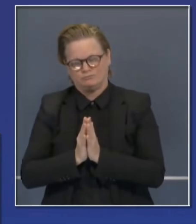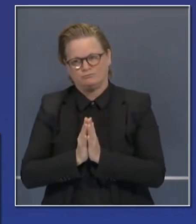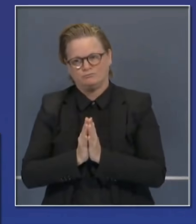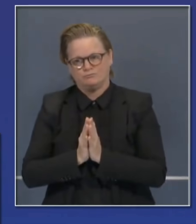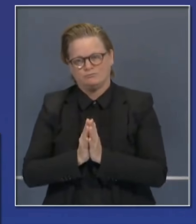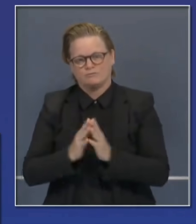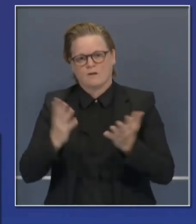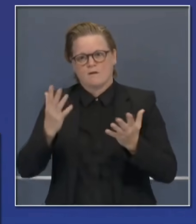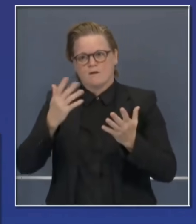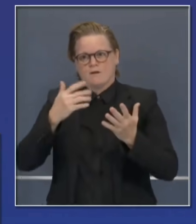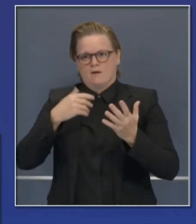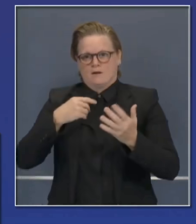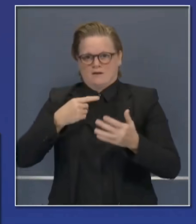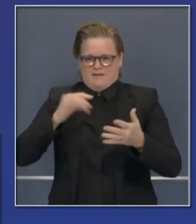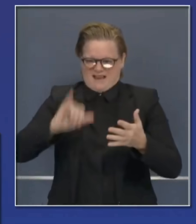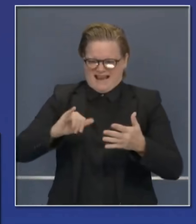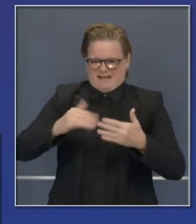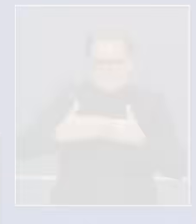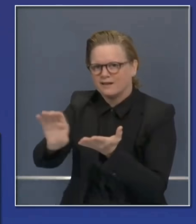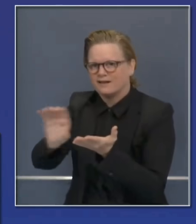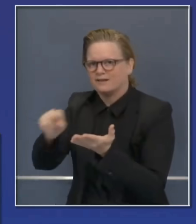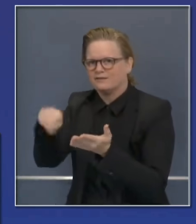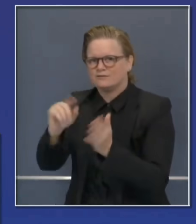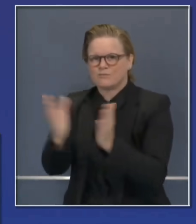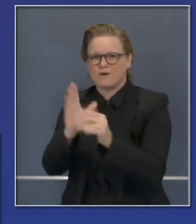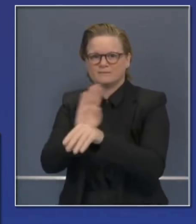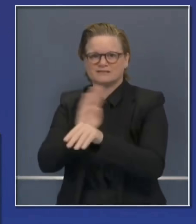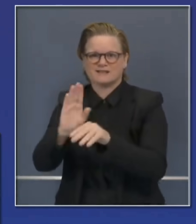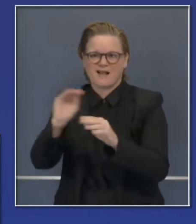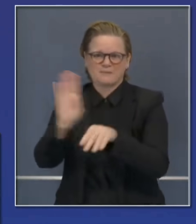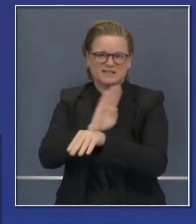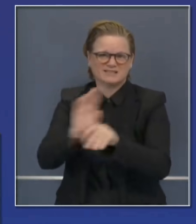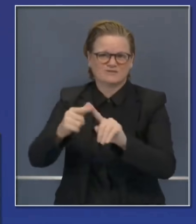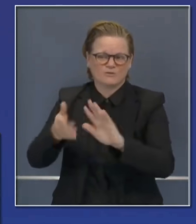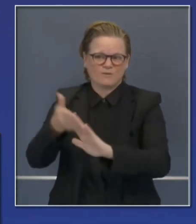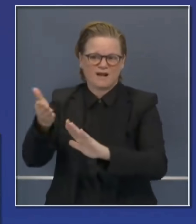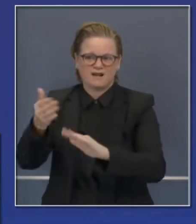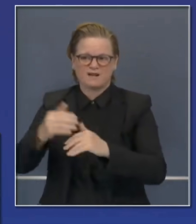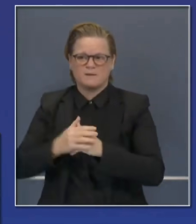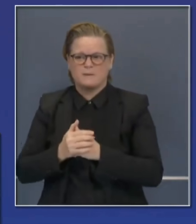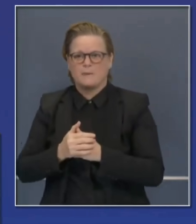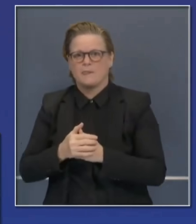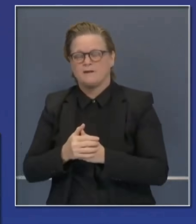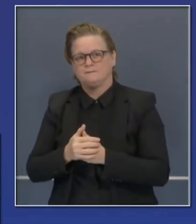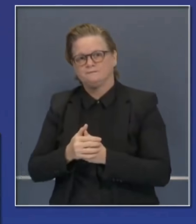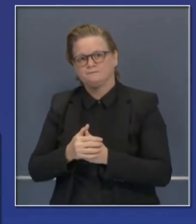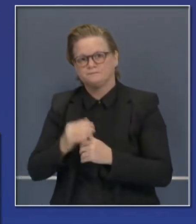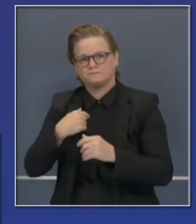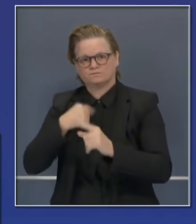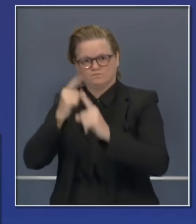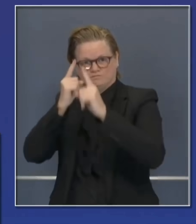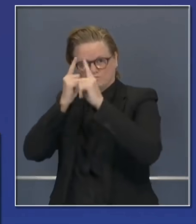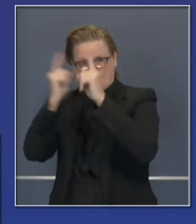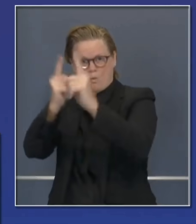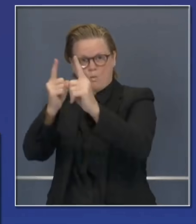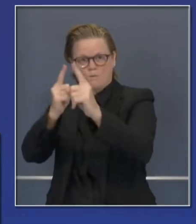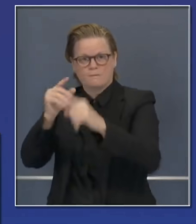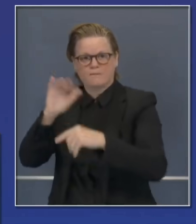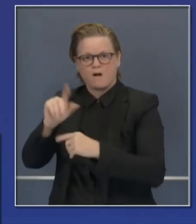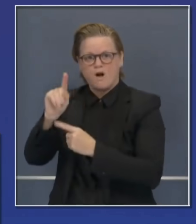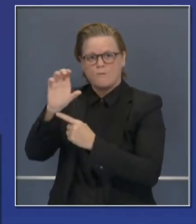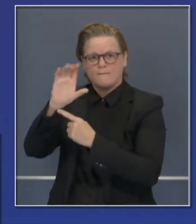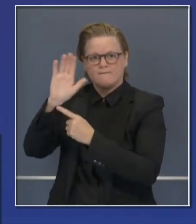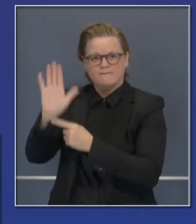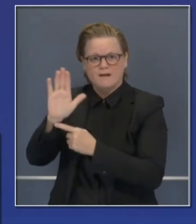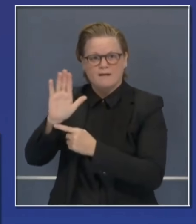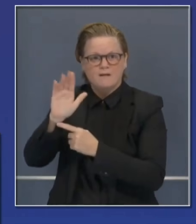the legislature in the next legislative session. We're also reminding people that tomorrow, literally tomorrow, because of the